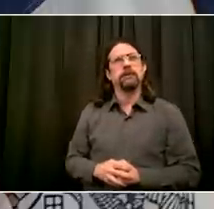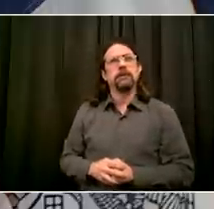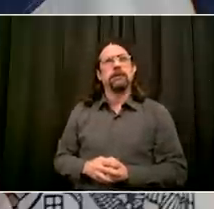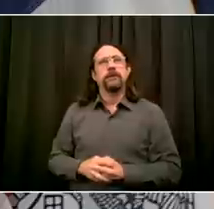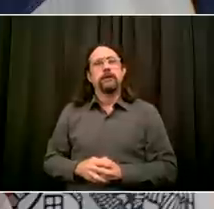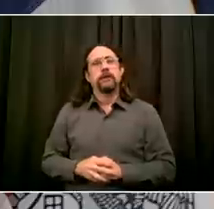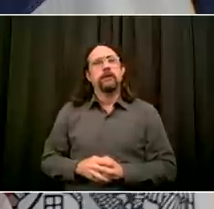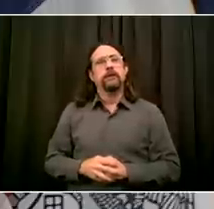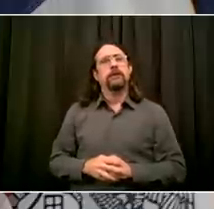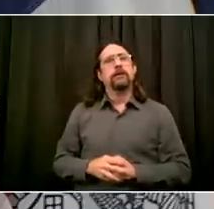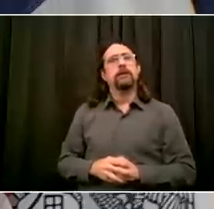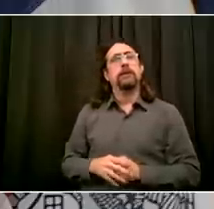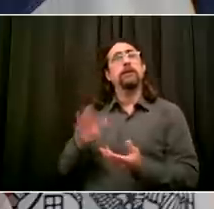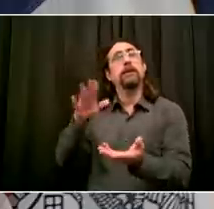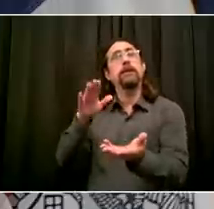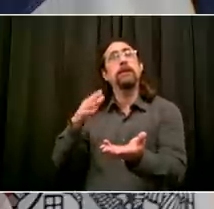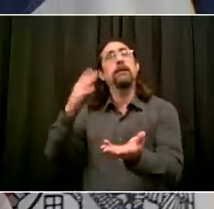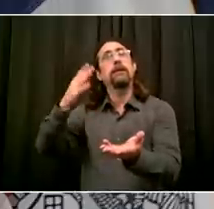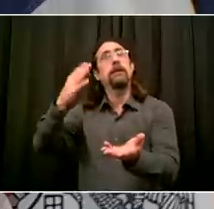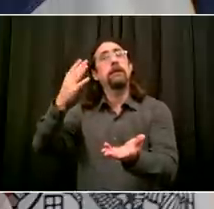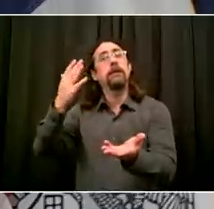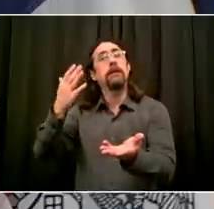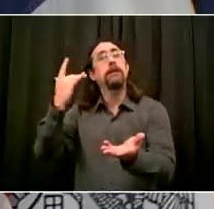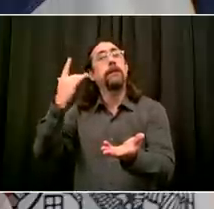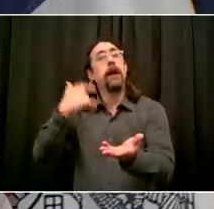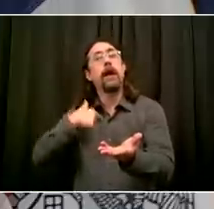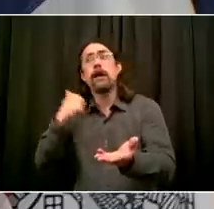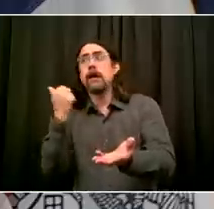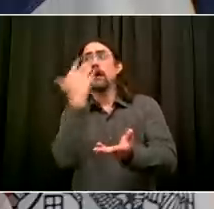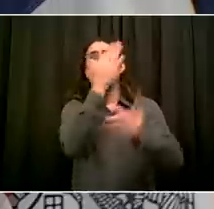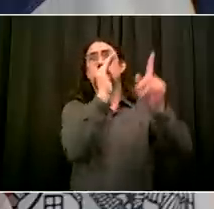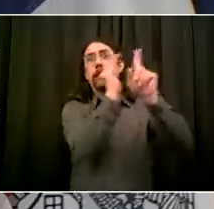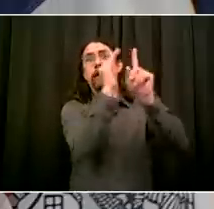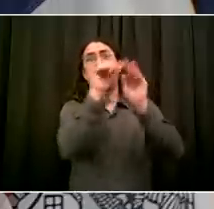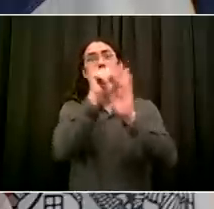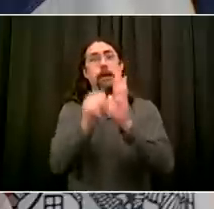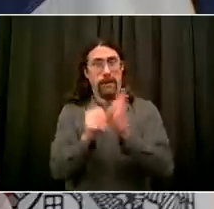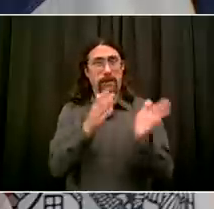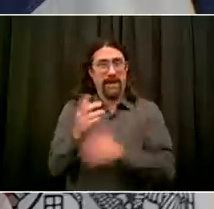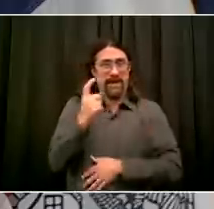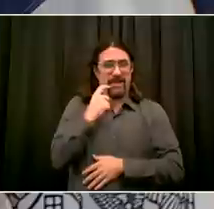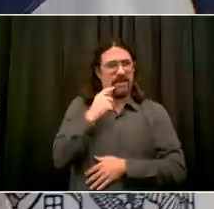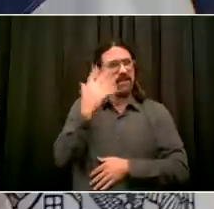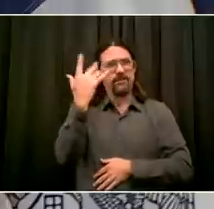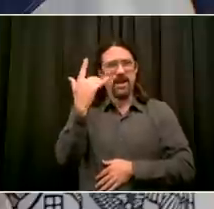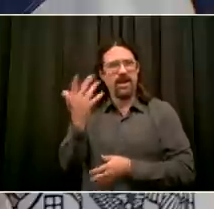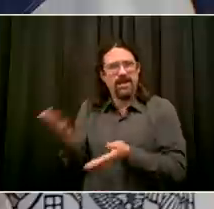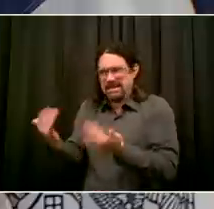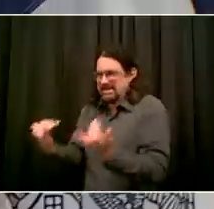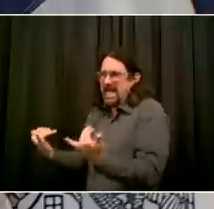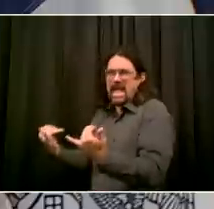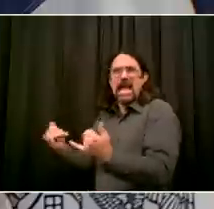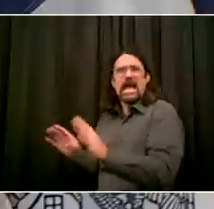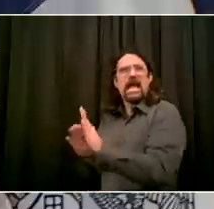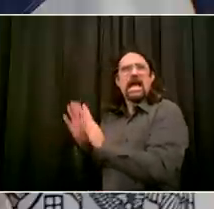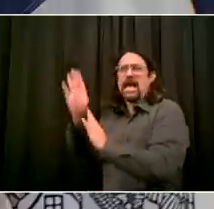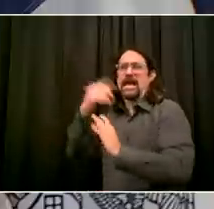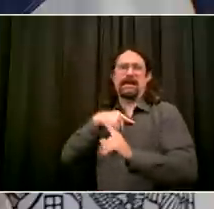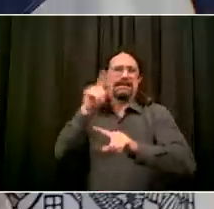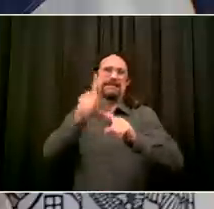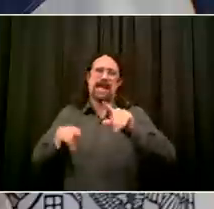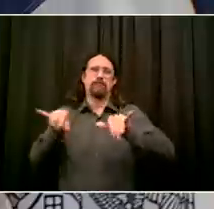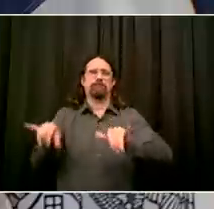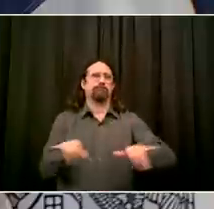every right to ask tough questions or look at the model and see if they want to alter the model. That is their right under the law. It's